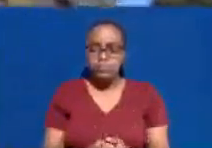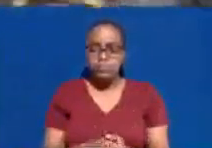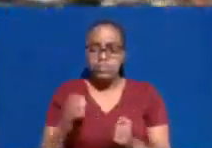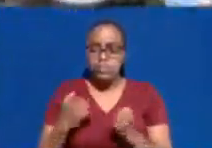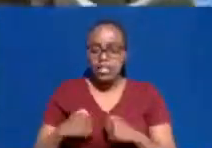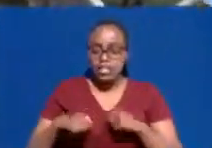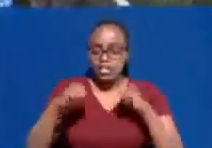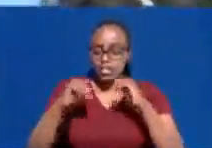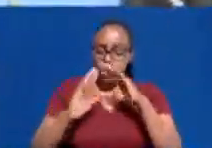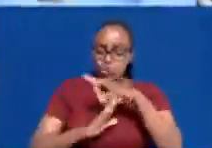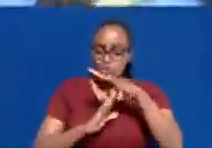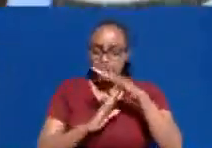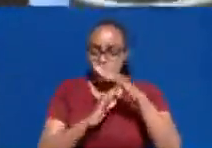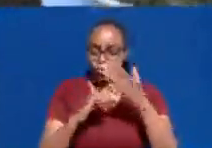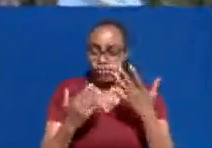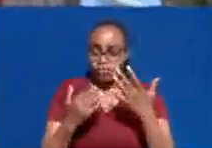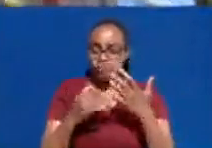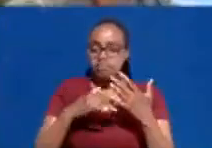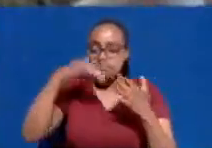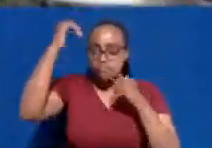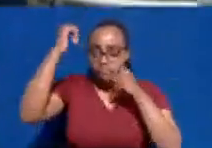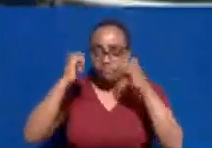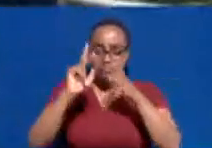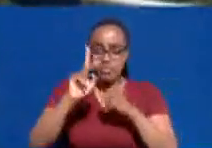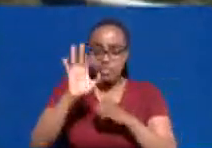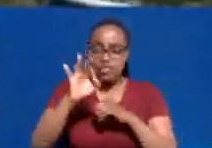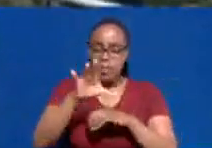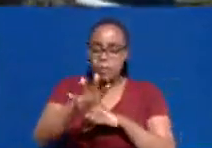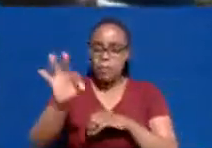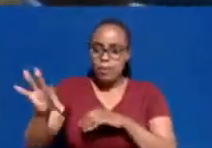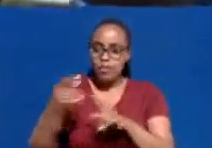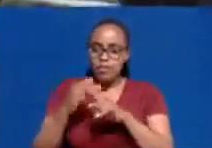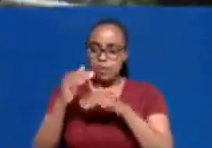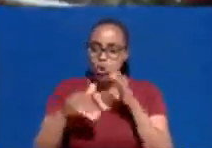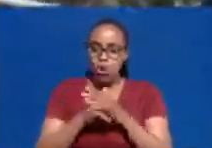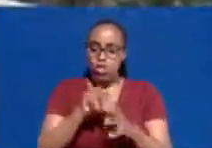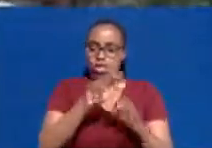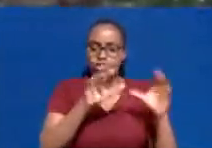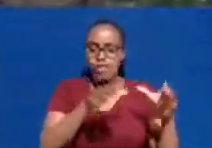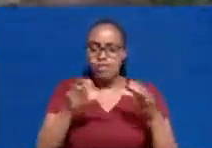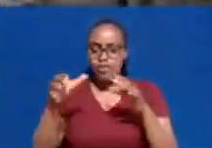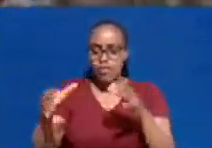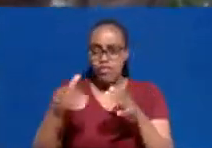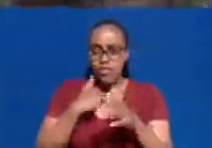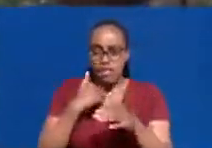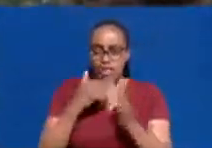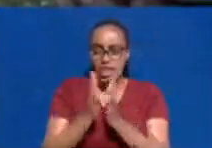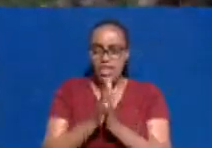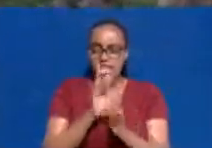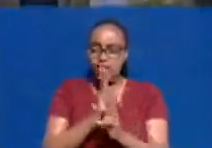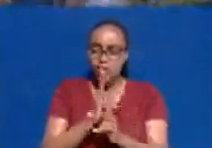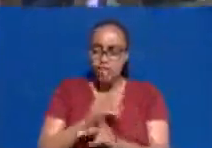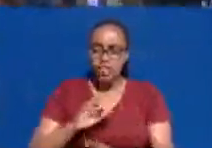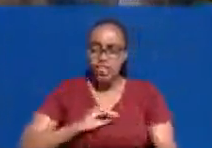Senior ranking officers of the Kenya Defense Forces drawn from all three formations used this rope to do the